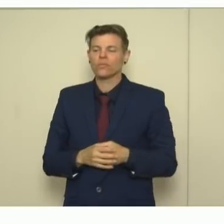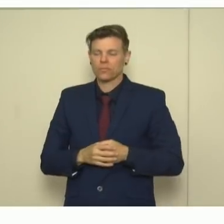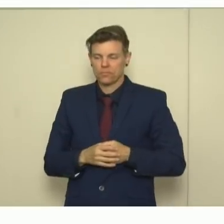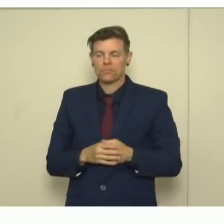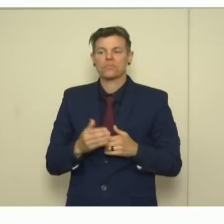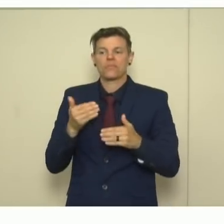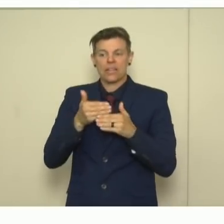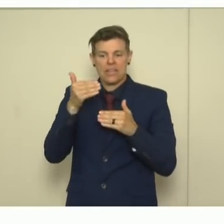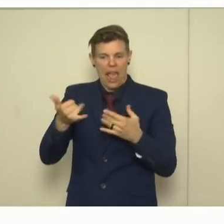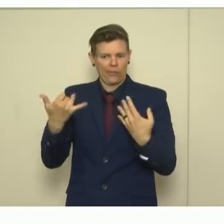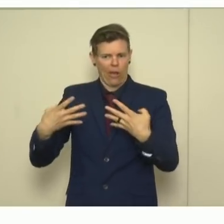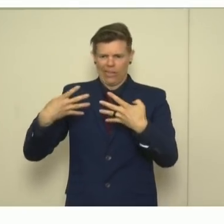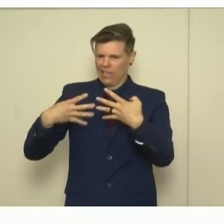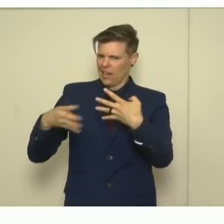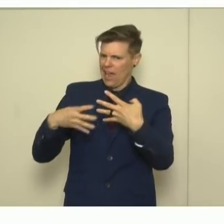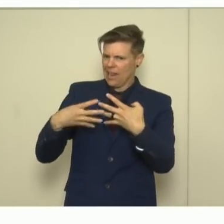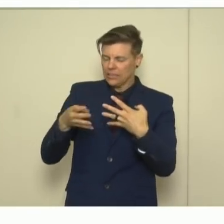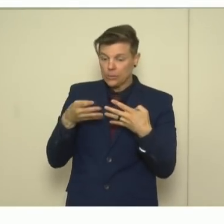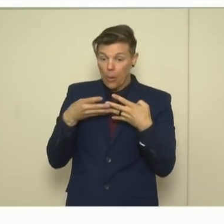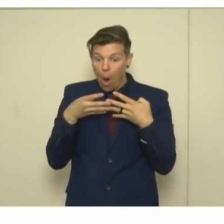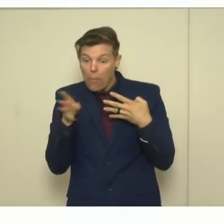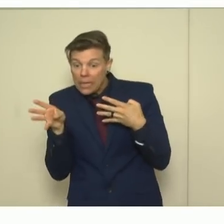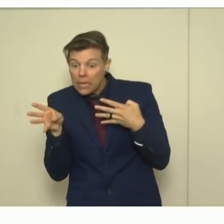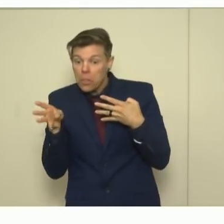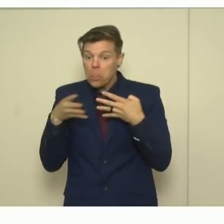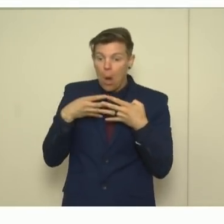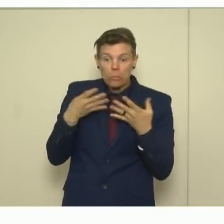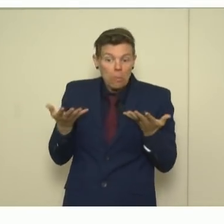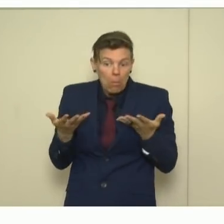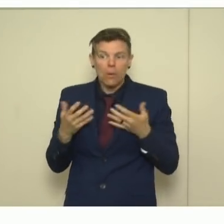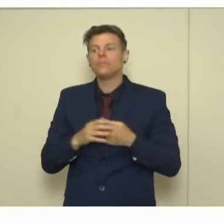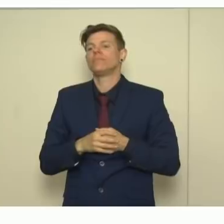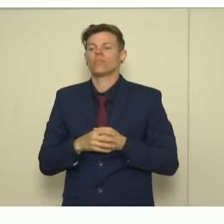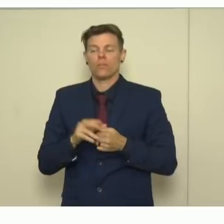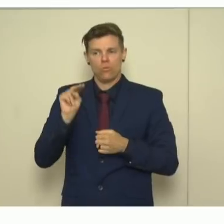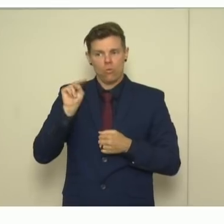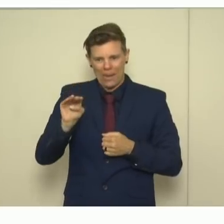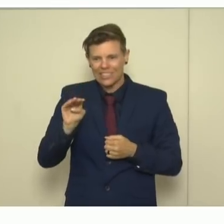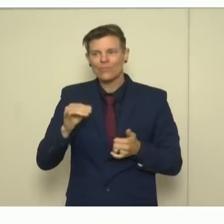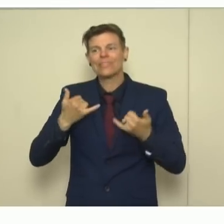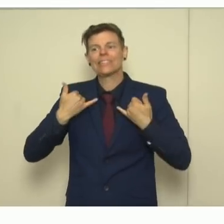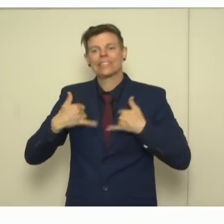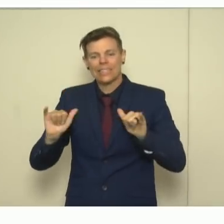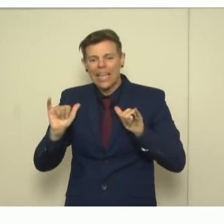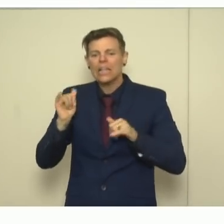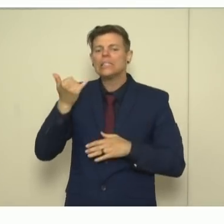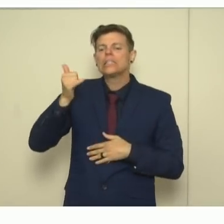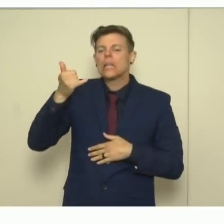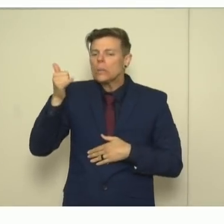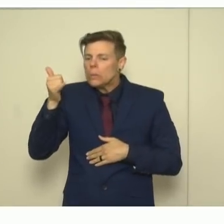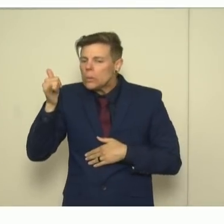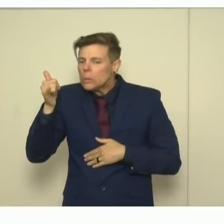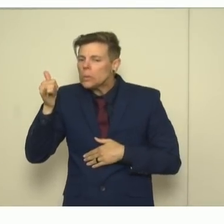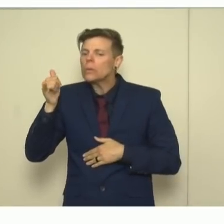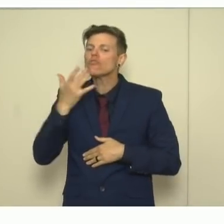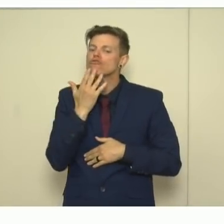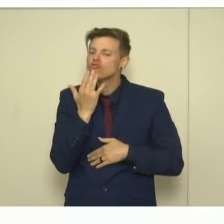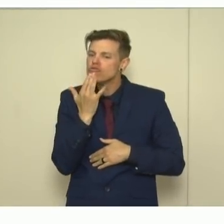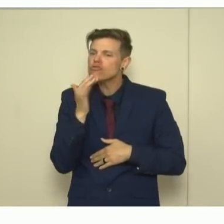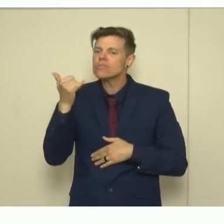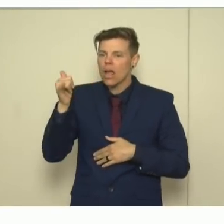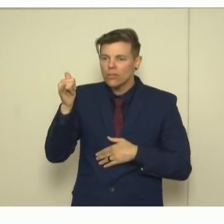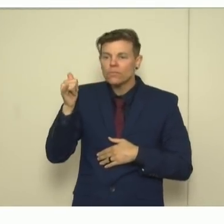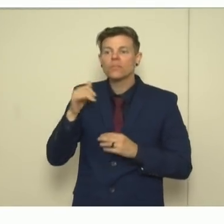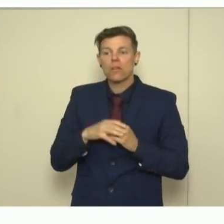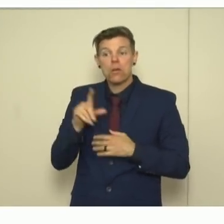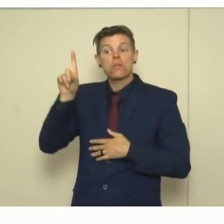segment. You can see that New Mexico remains yellow. The governor pointed out our lowest rolling 7-day